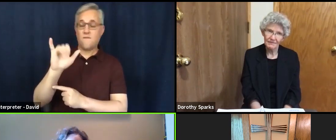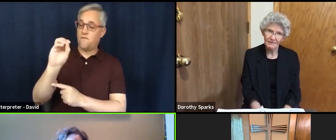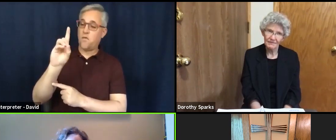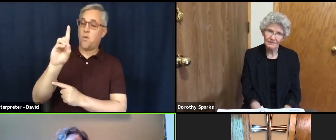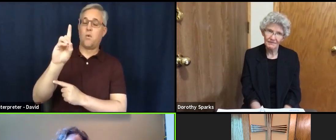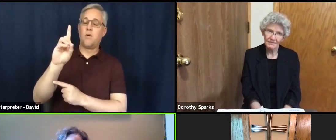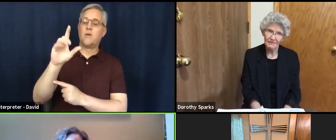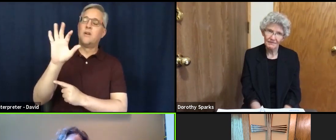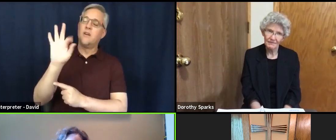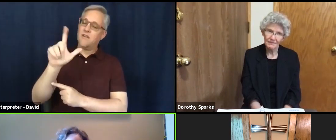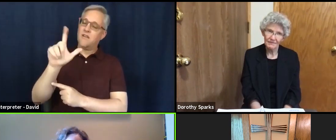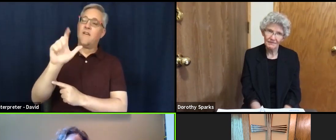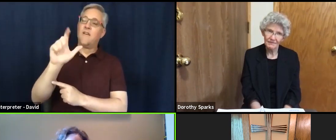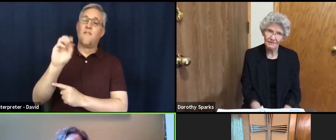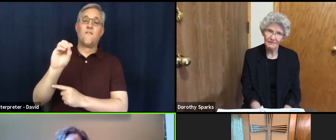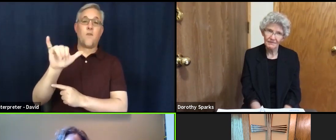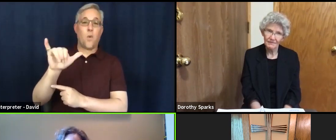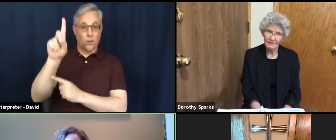injustice.